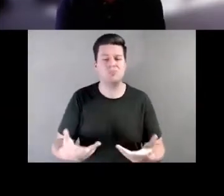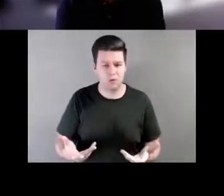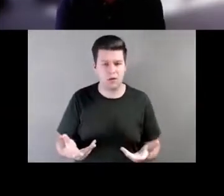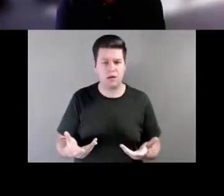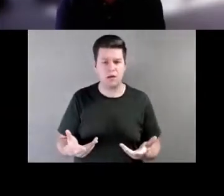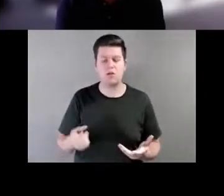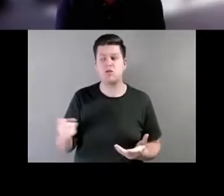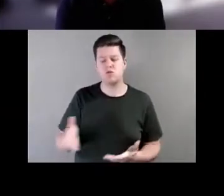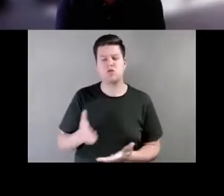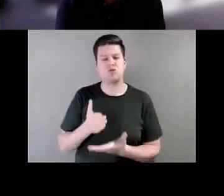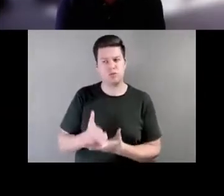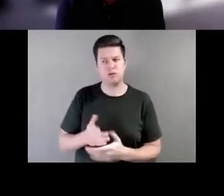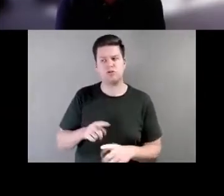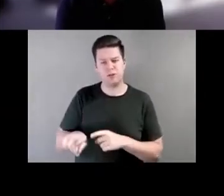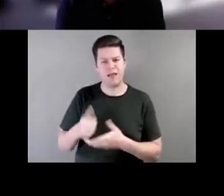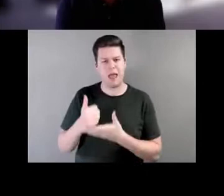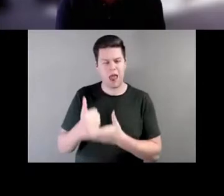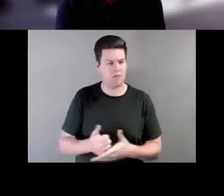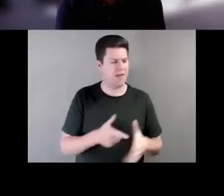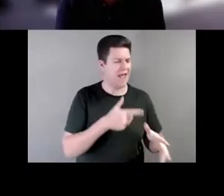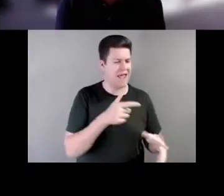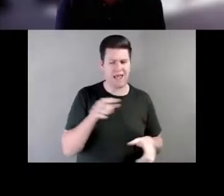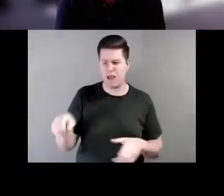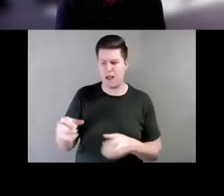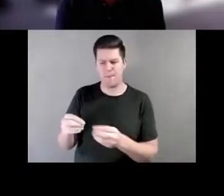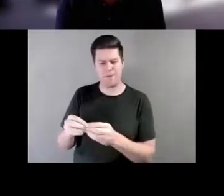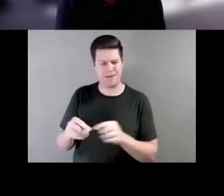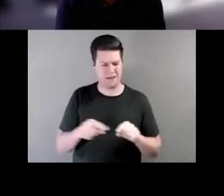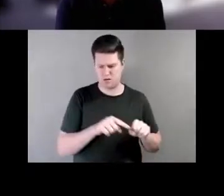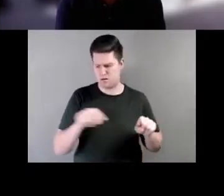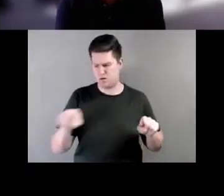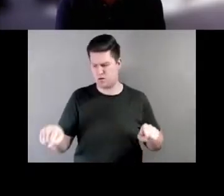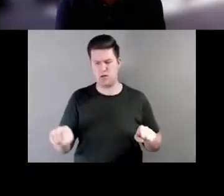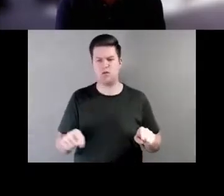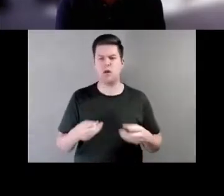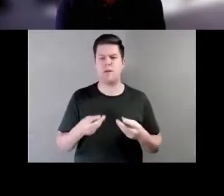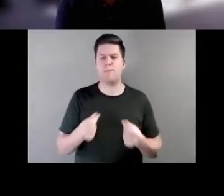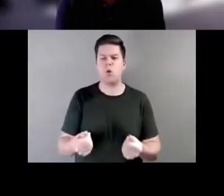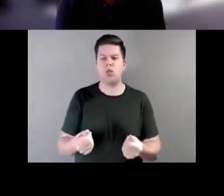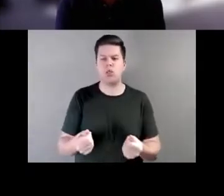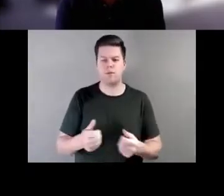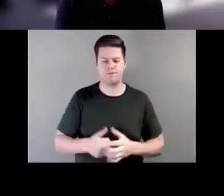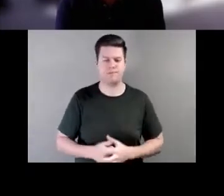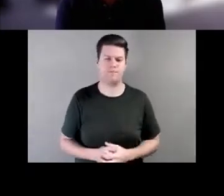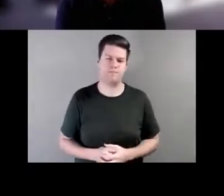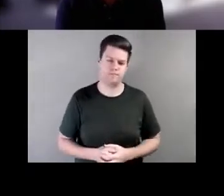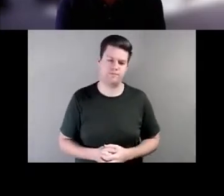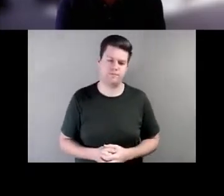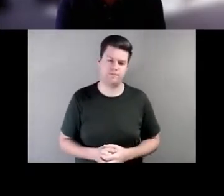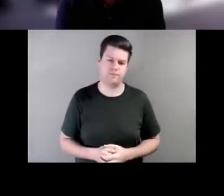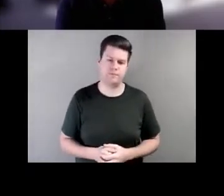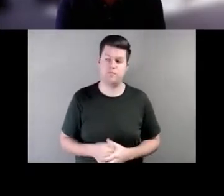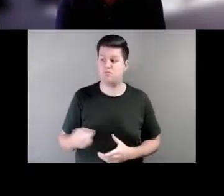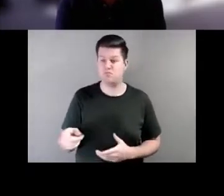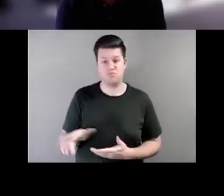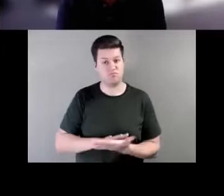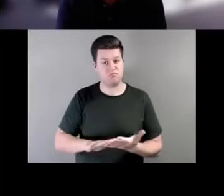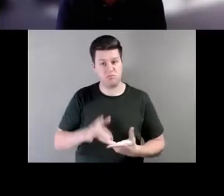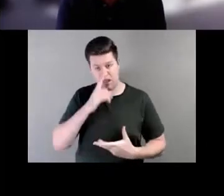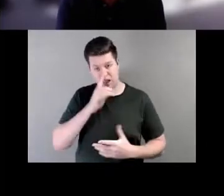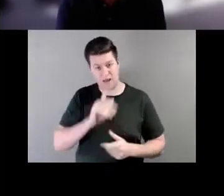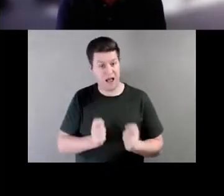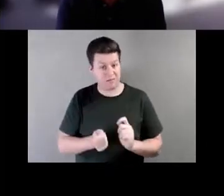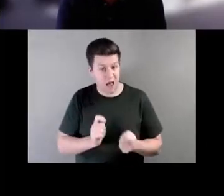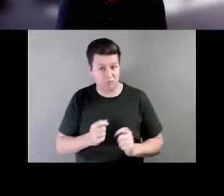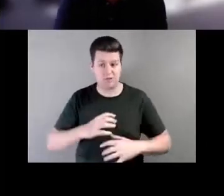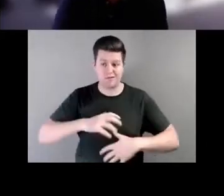journey, and able to improve that journey and also adapt very, very easily and quickly to the needs